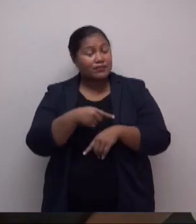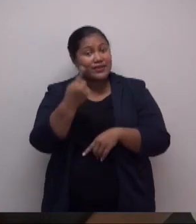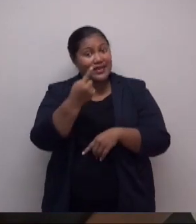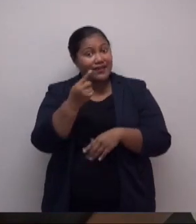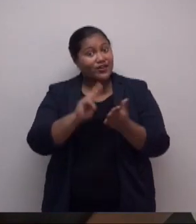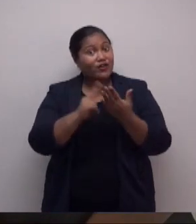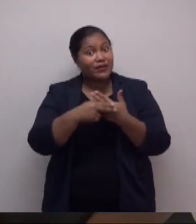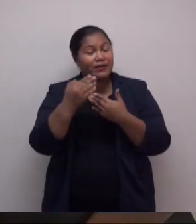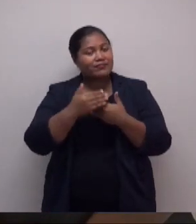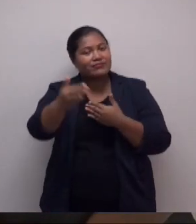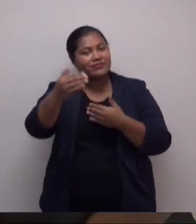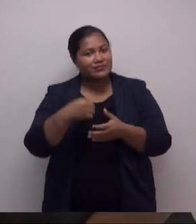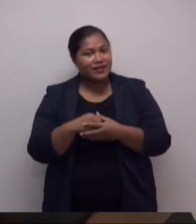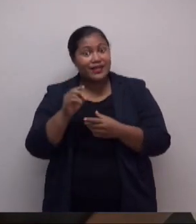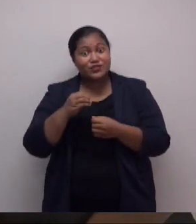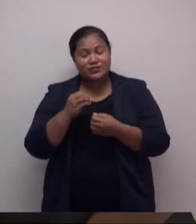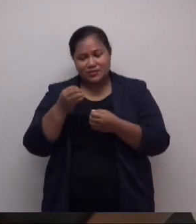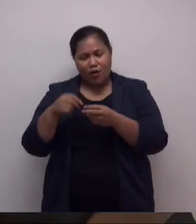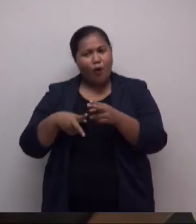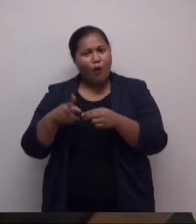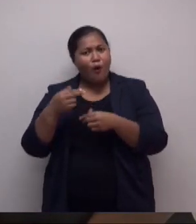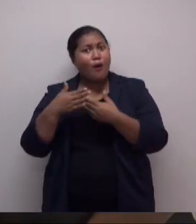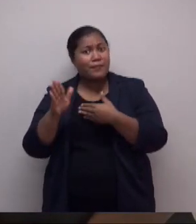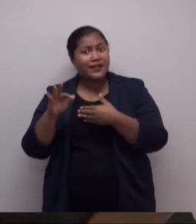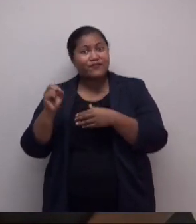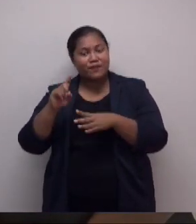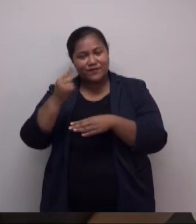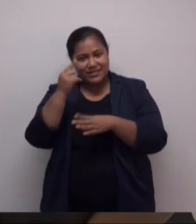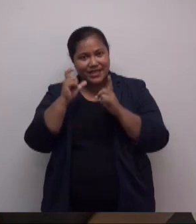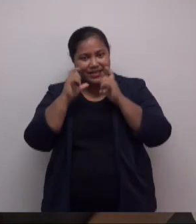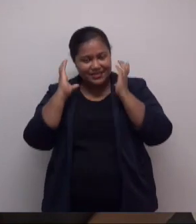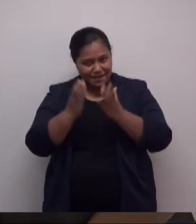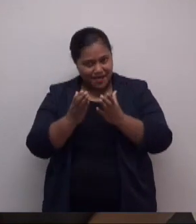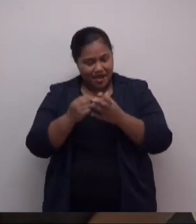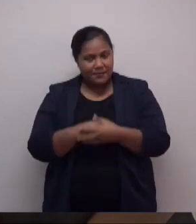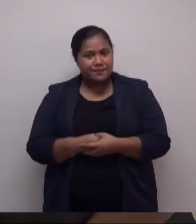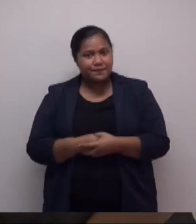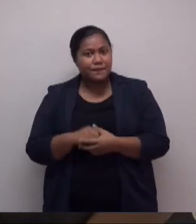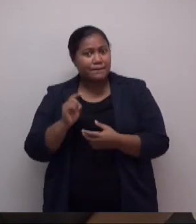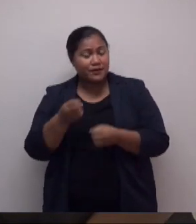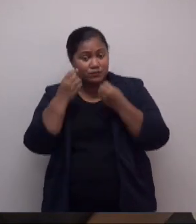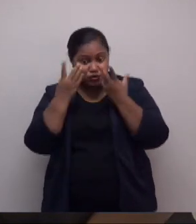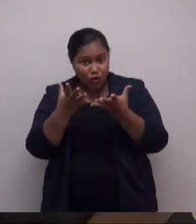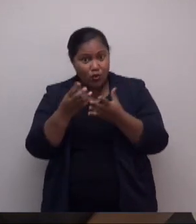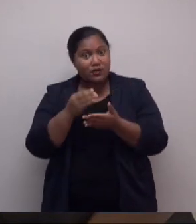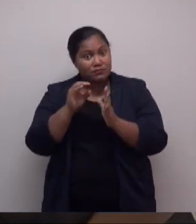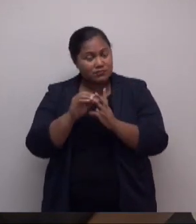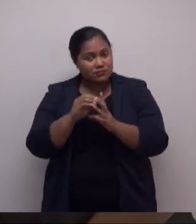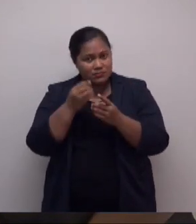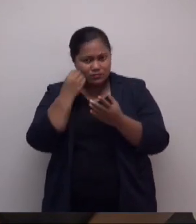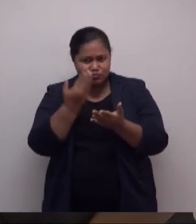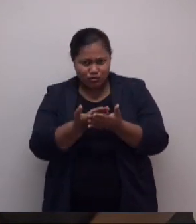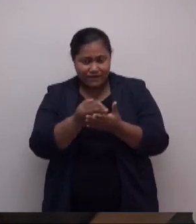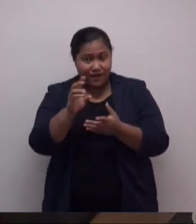onward, ahead of our official opening on 1st December. Instead, after showing proof of vaccination